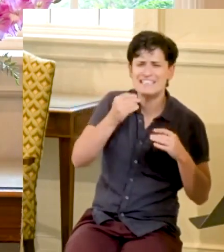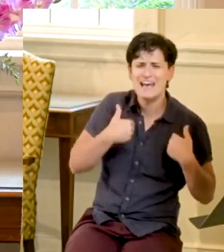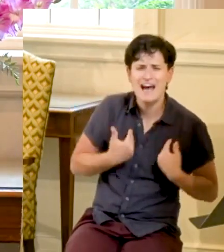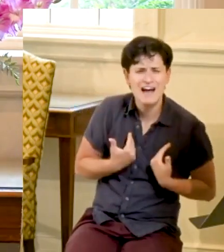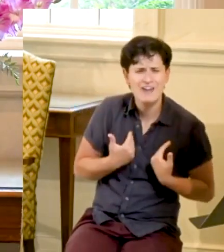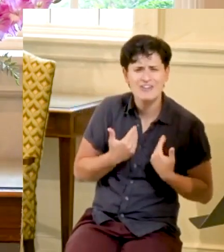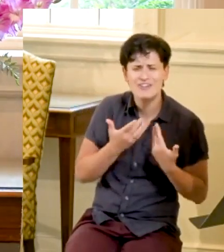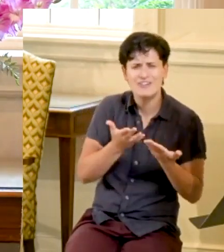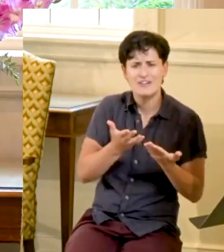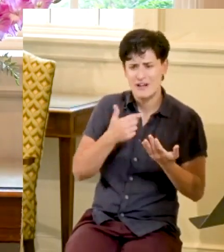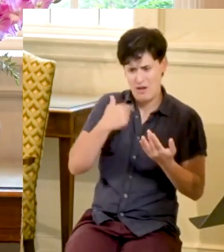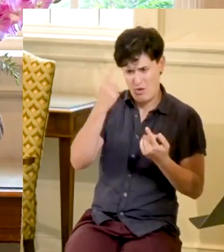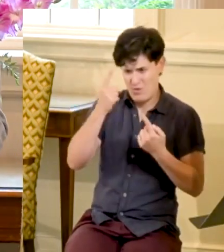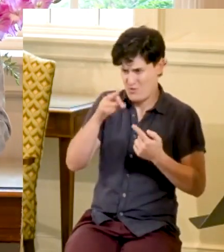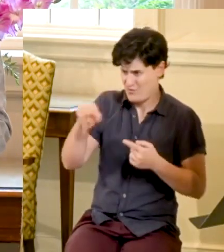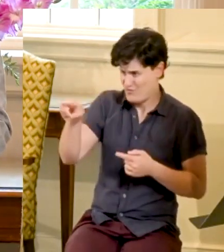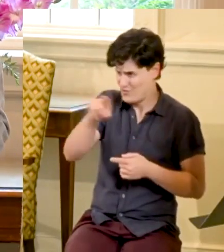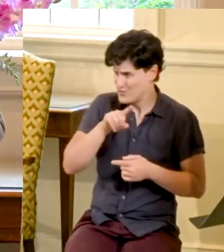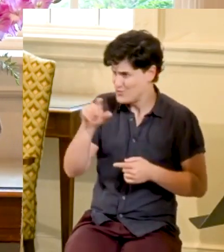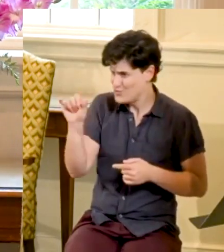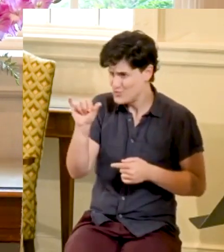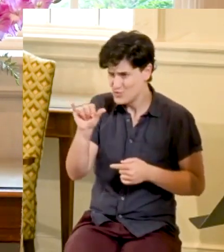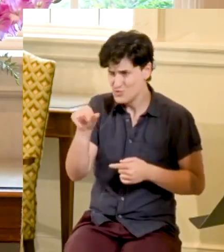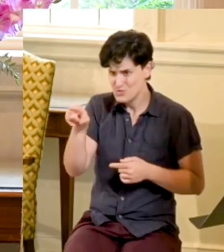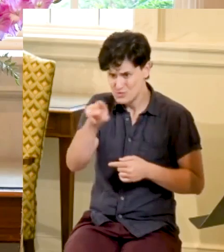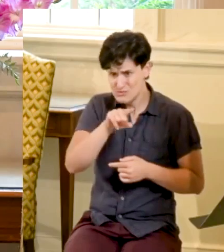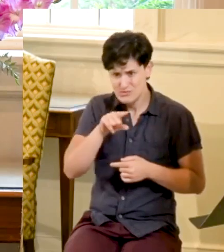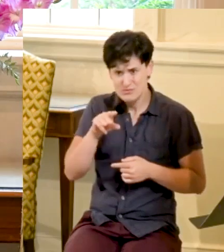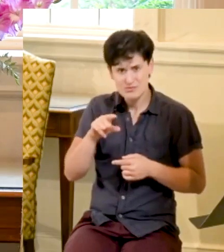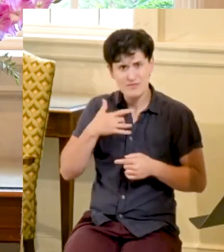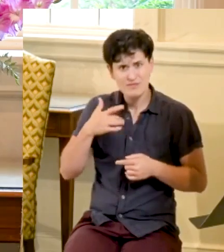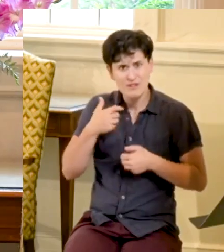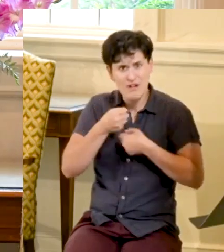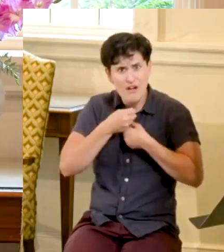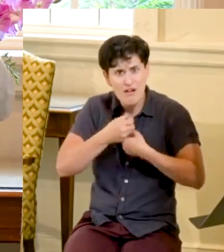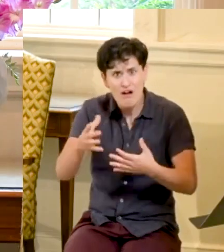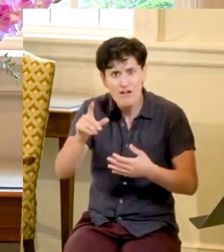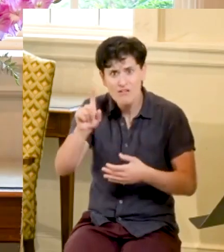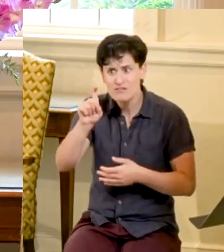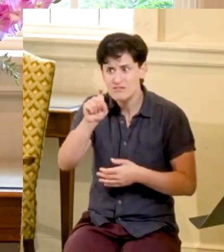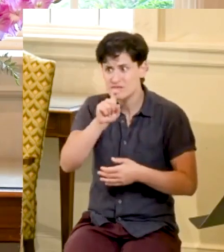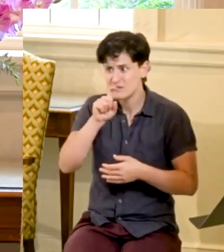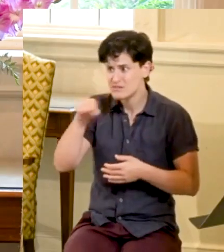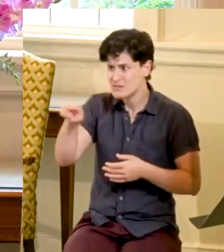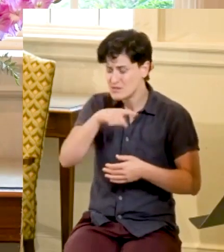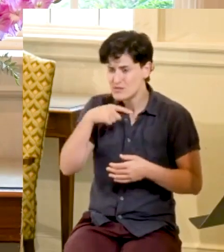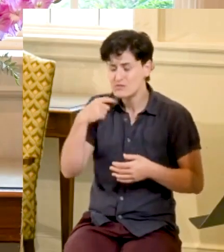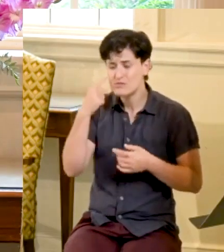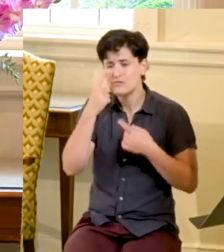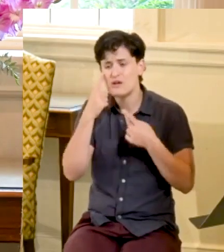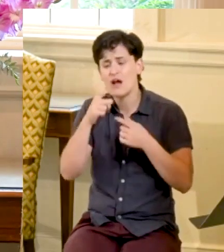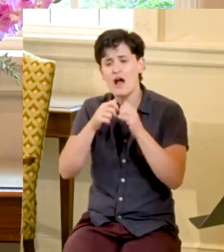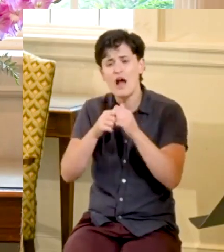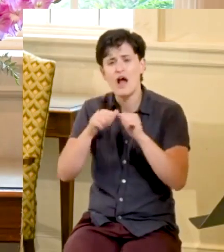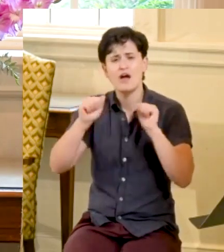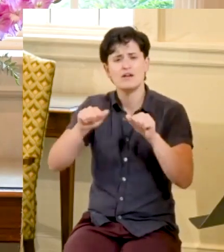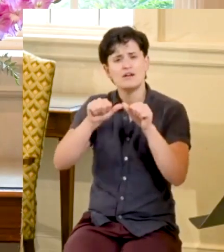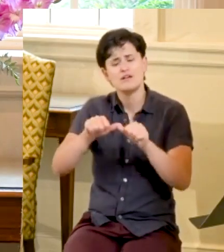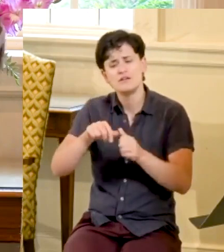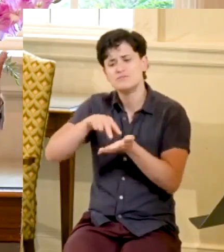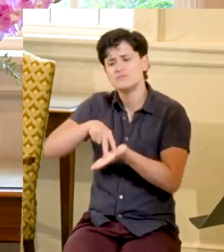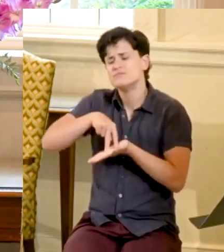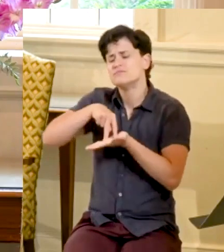I wonder if you too have felt that exhaustion, wondering how to keep standing when every headline